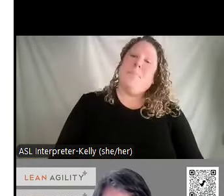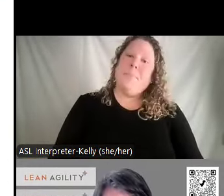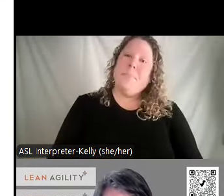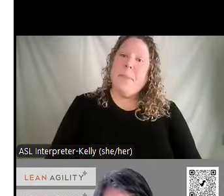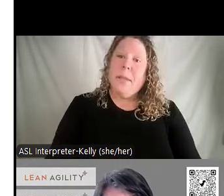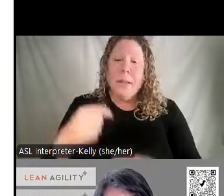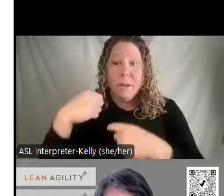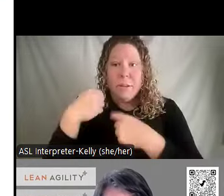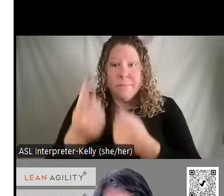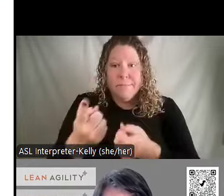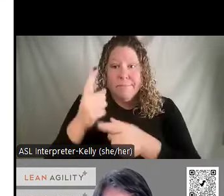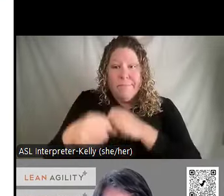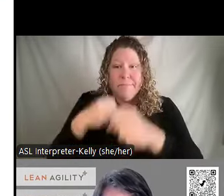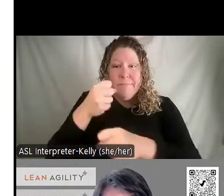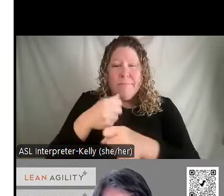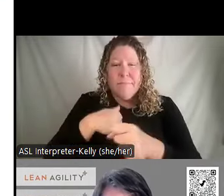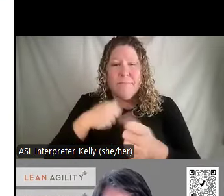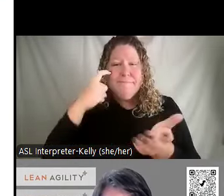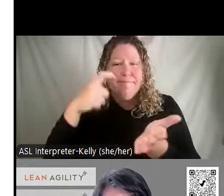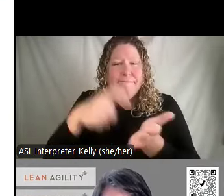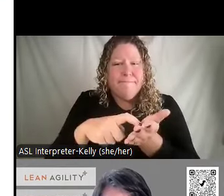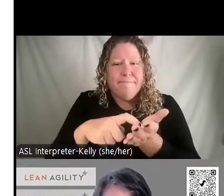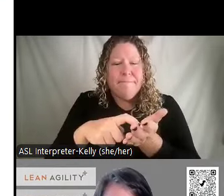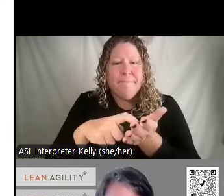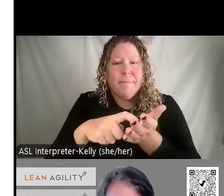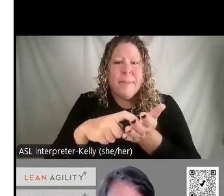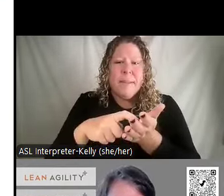that a lot of the training that we